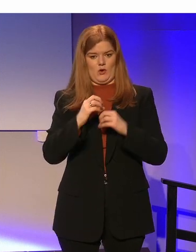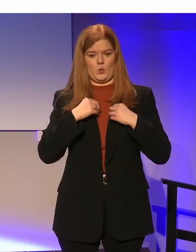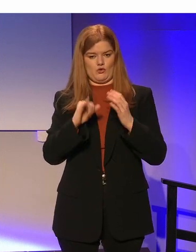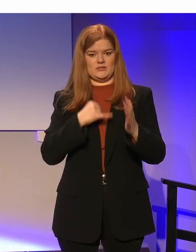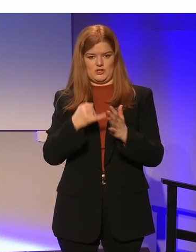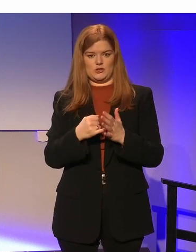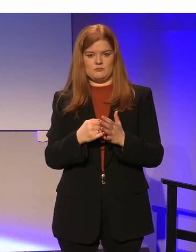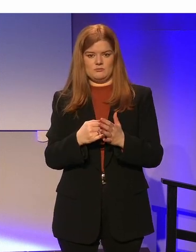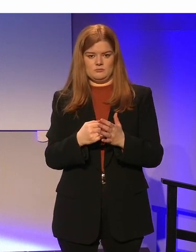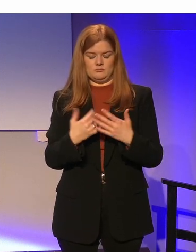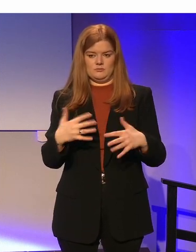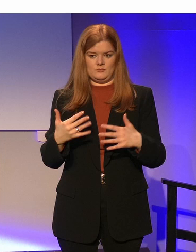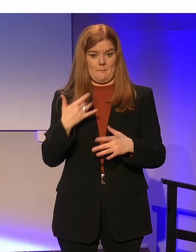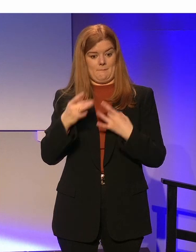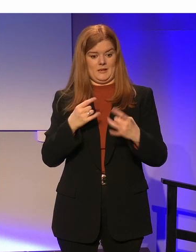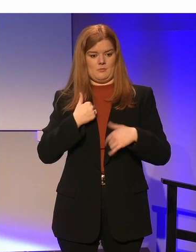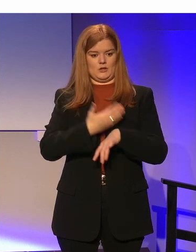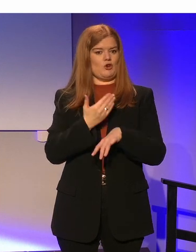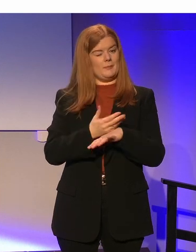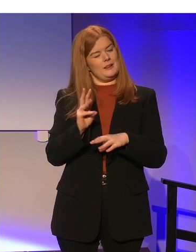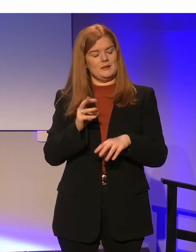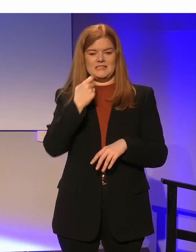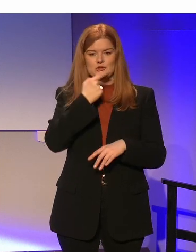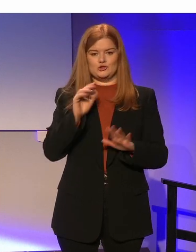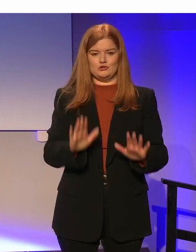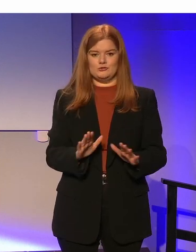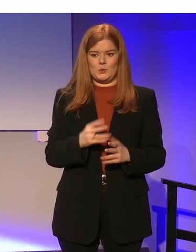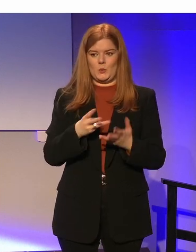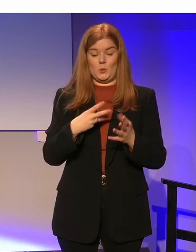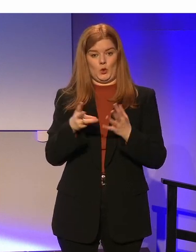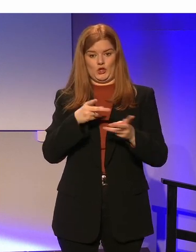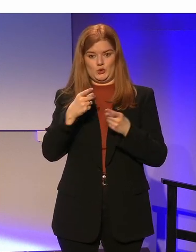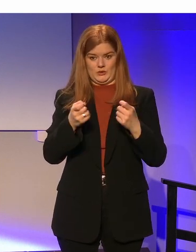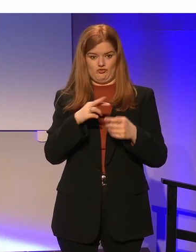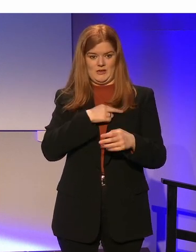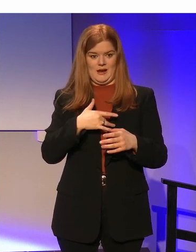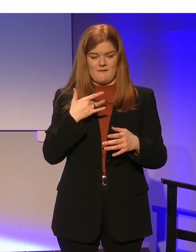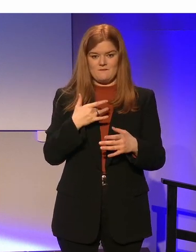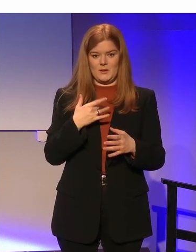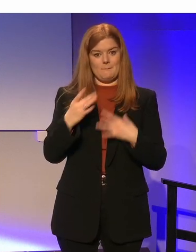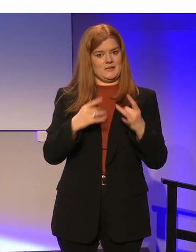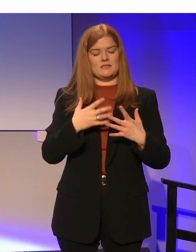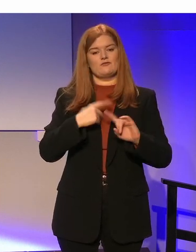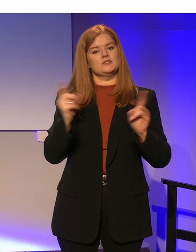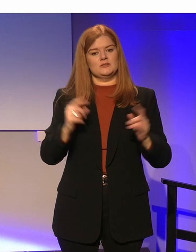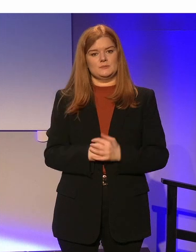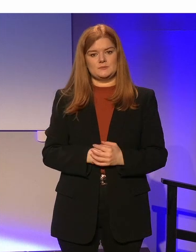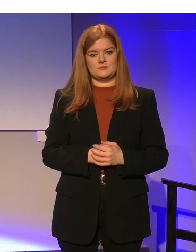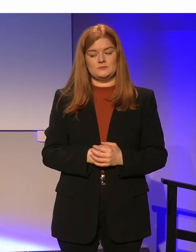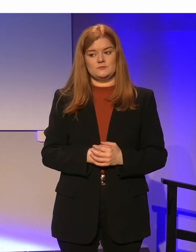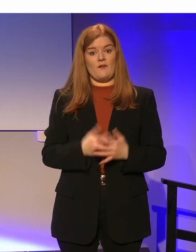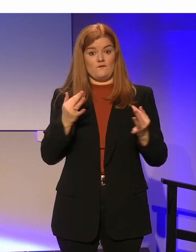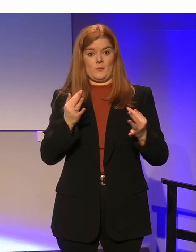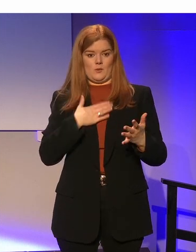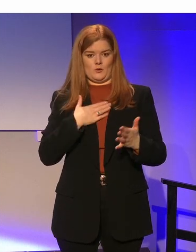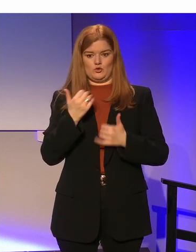own organisation. It makes my job a little bit easier when the work that you do on the ground makes such a difference. I want to